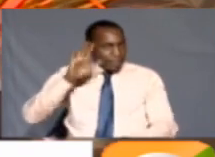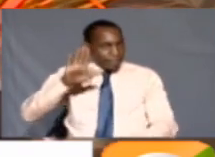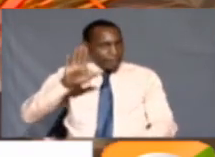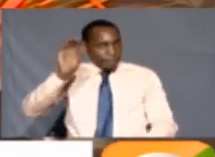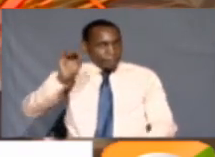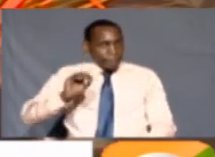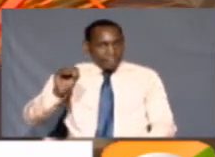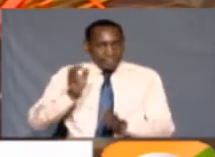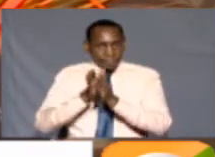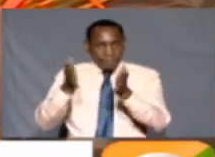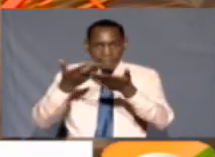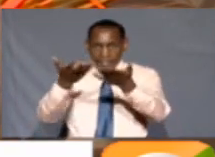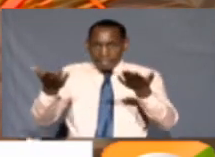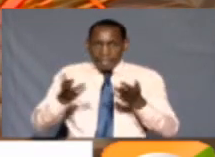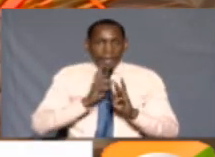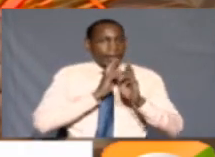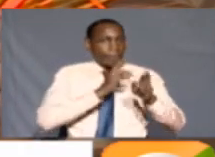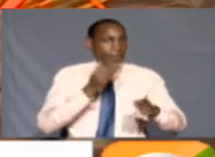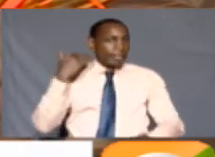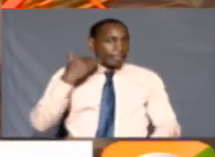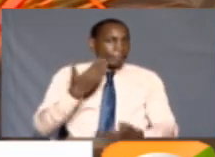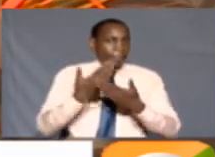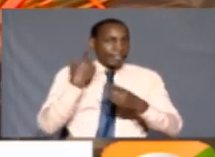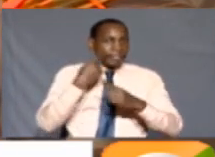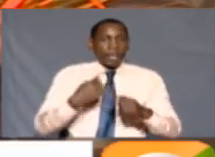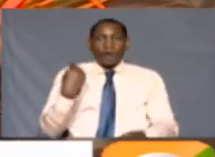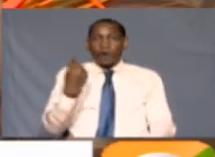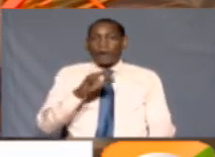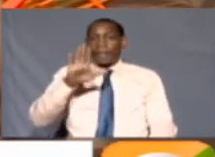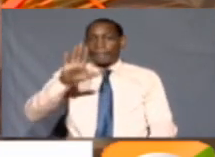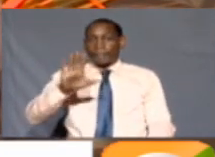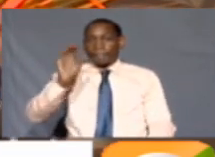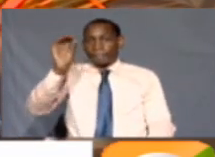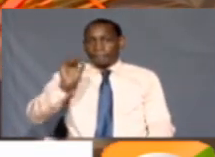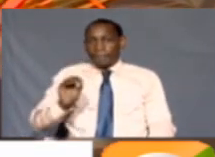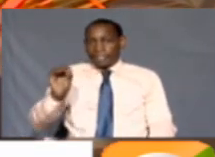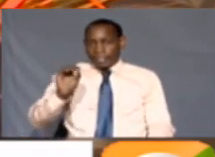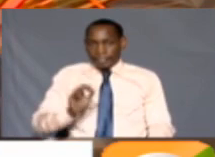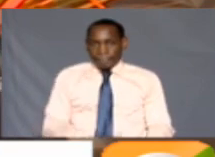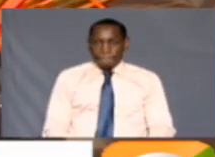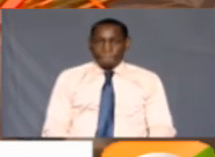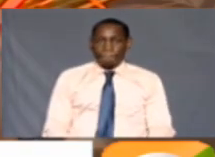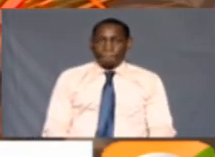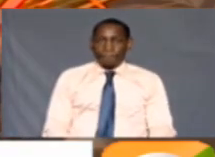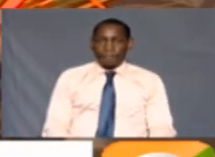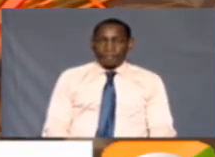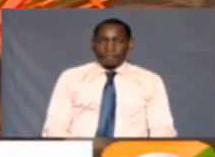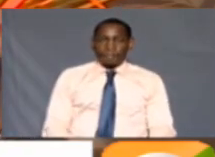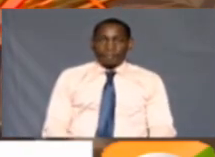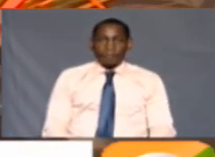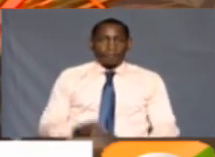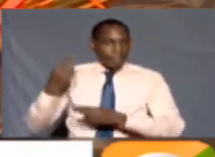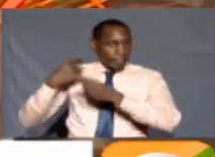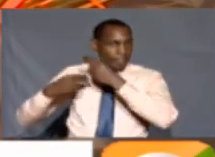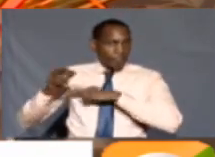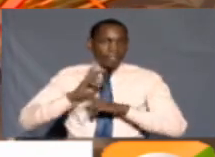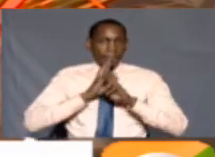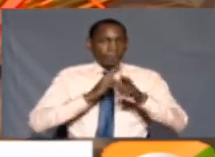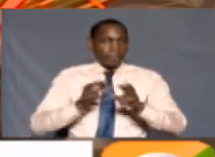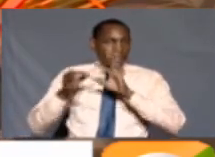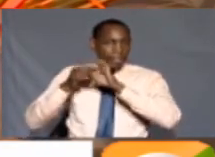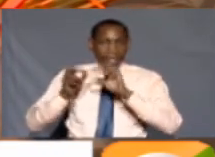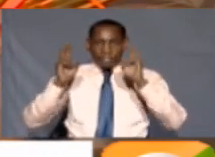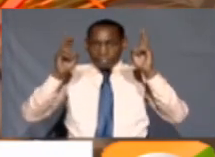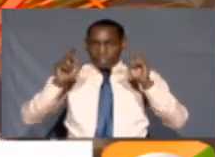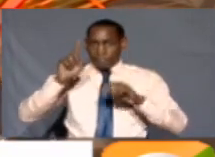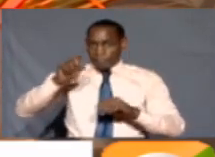5% of the public reported crime last year. Only 5%. So readiness to report, I think, is a cultural muscle that we need